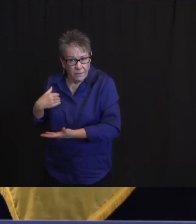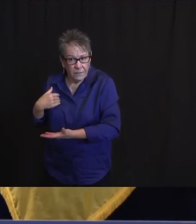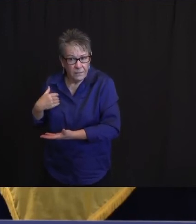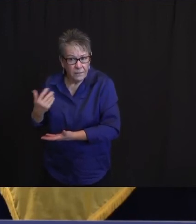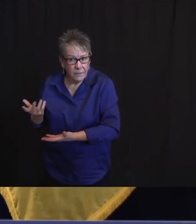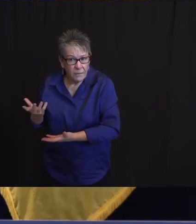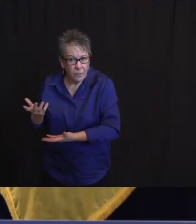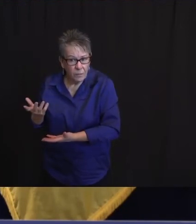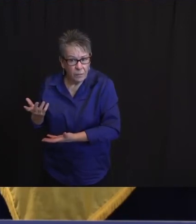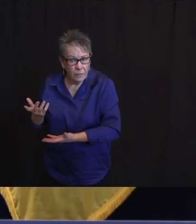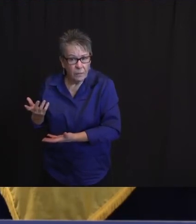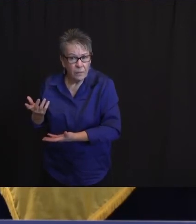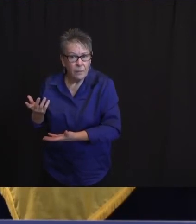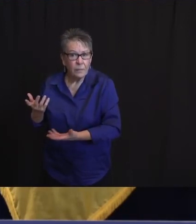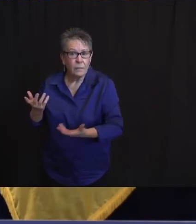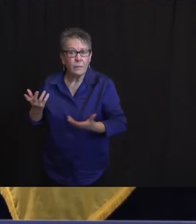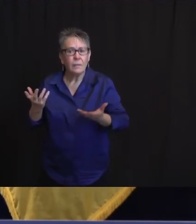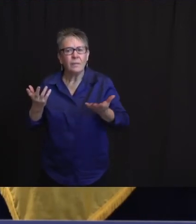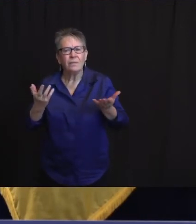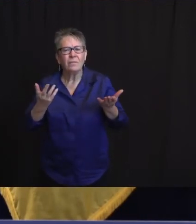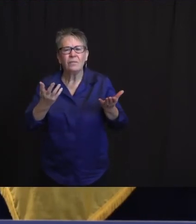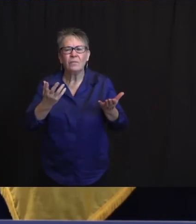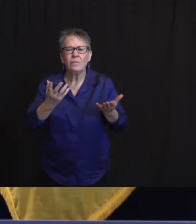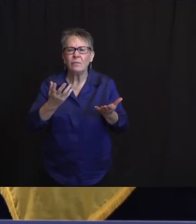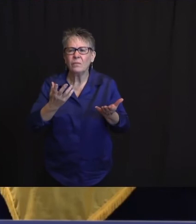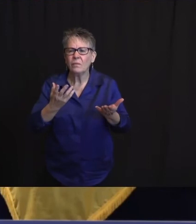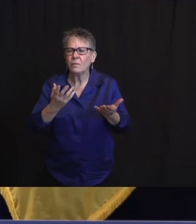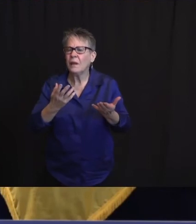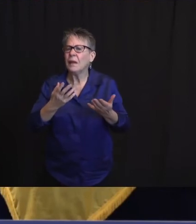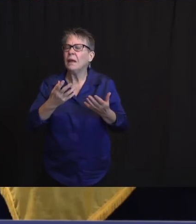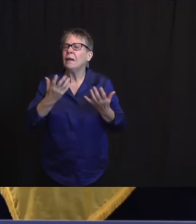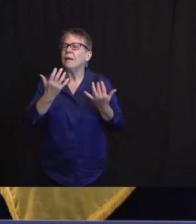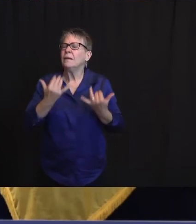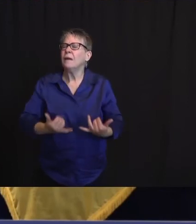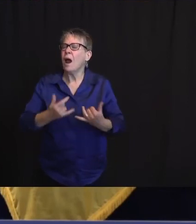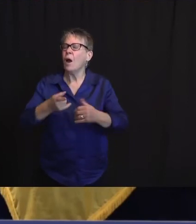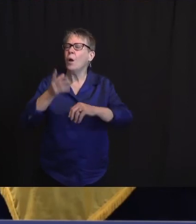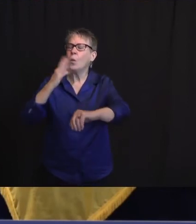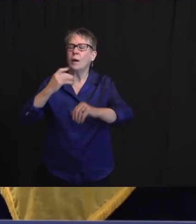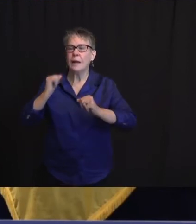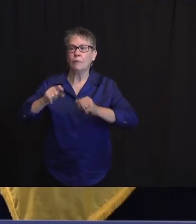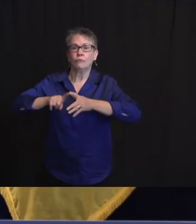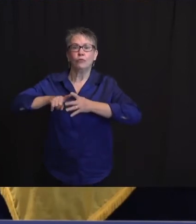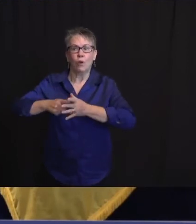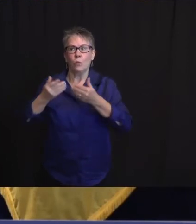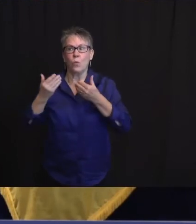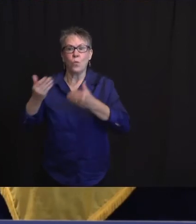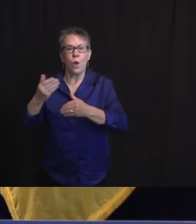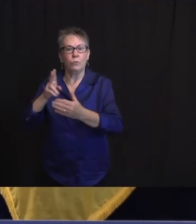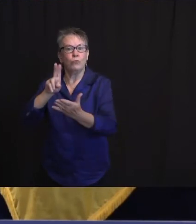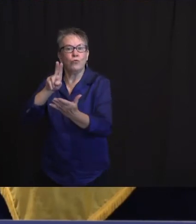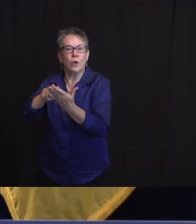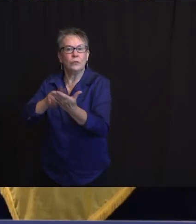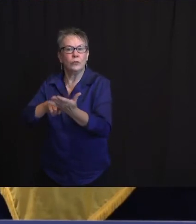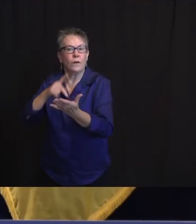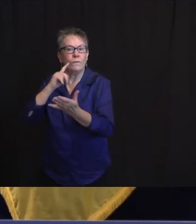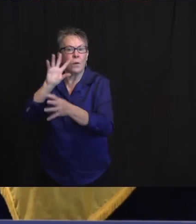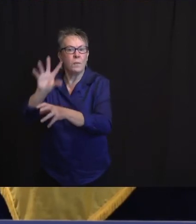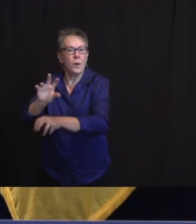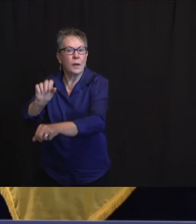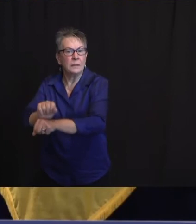but it seems that it does take off for vaccination efforts. Why is that? And then the last one from Brian Thompson of NBC. Governor Cuomo just said